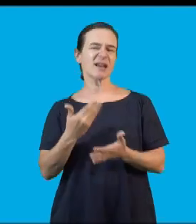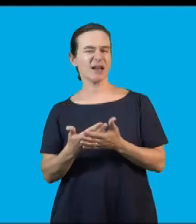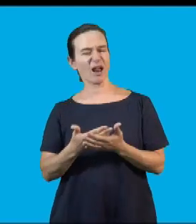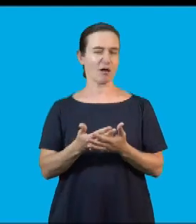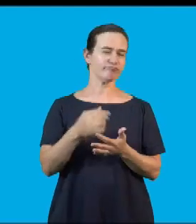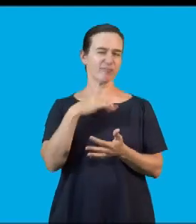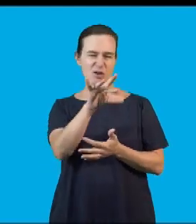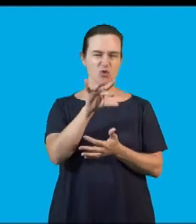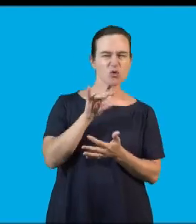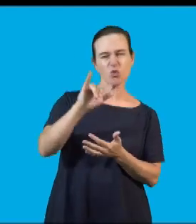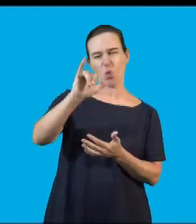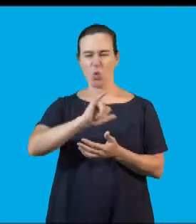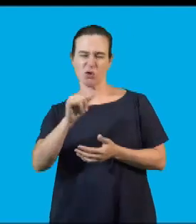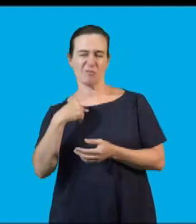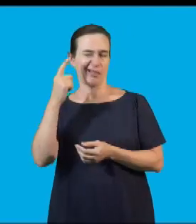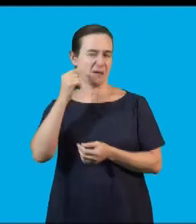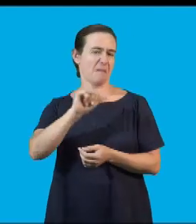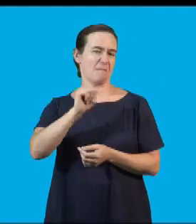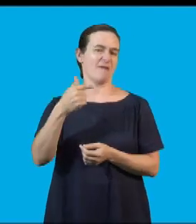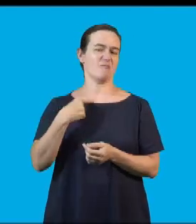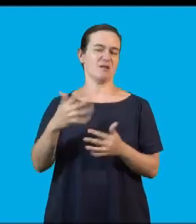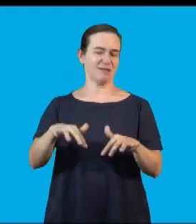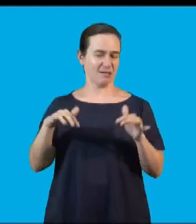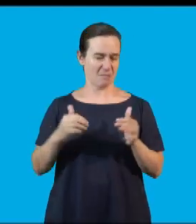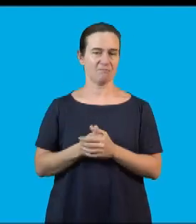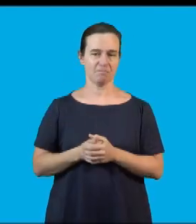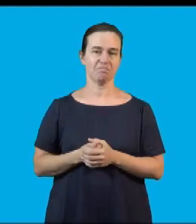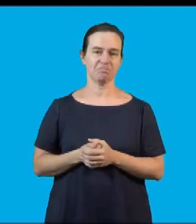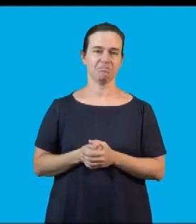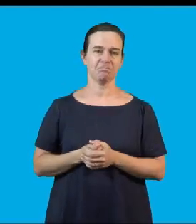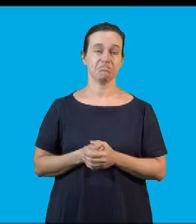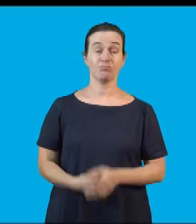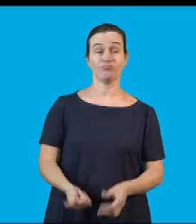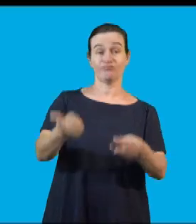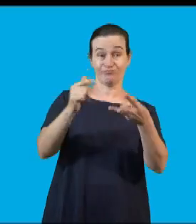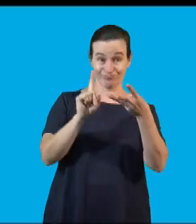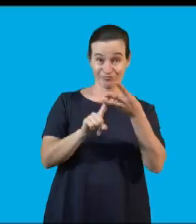ability to choose any one of the 3 options that are provided in the exam paper.